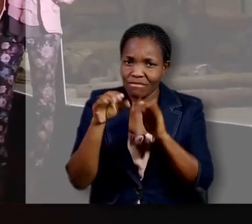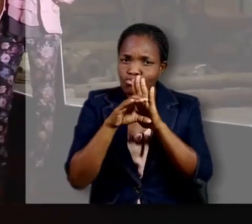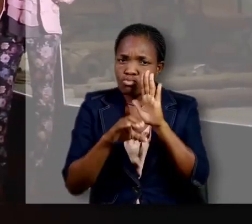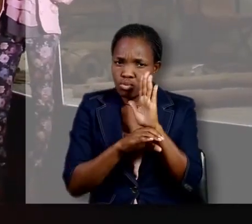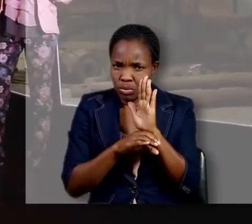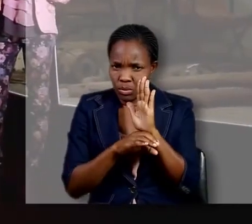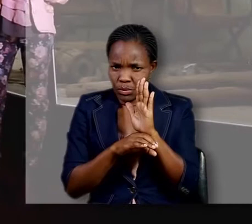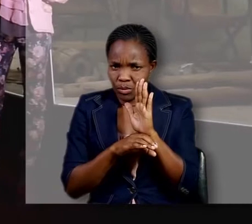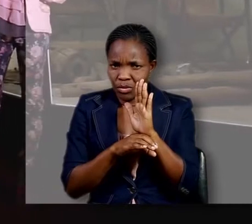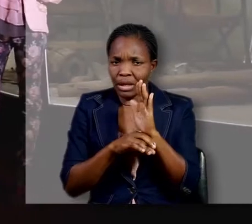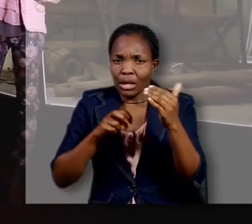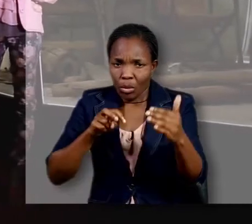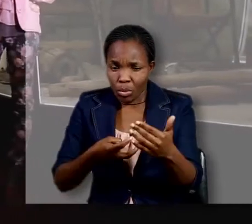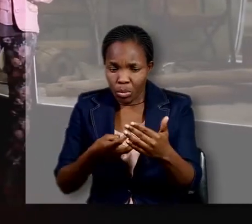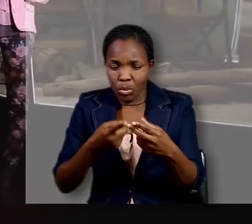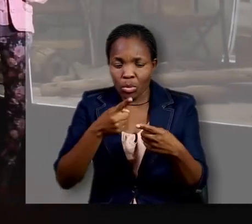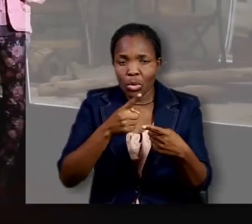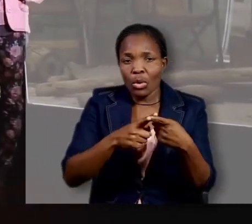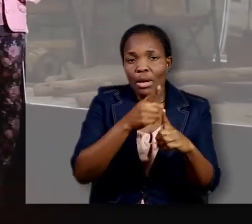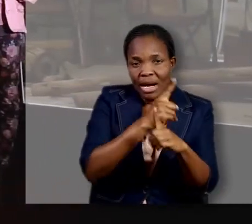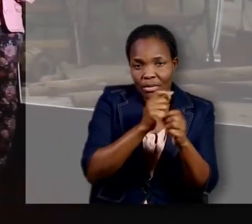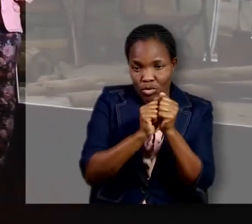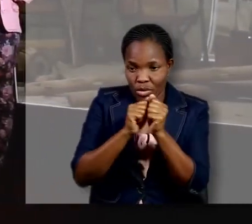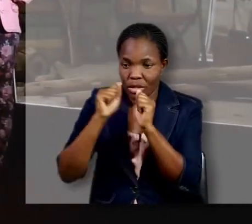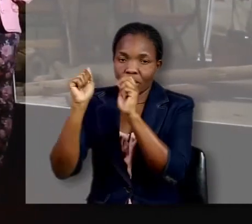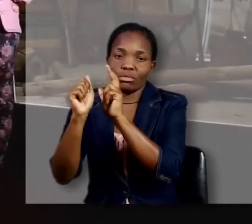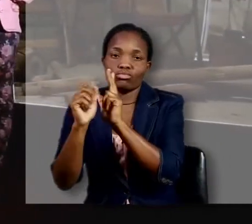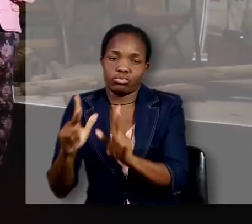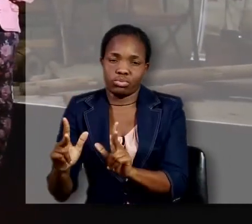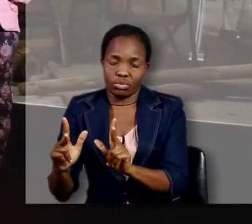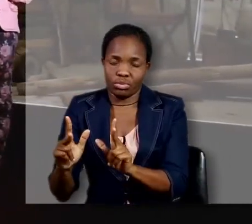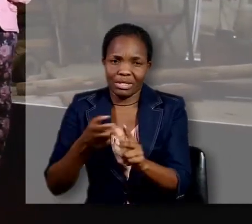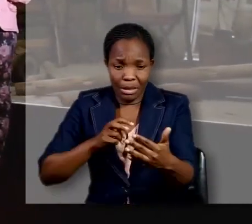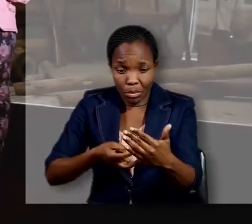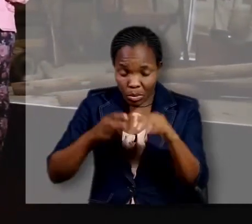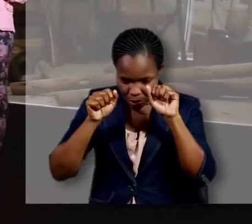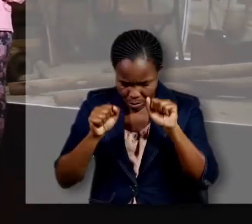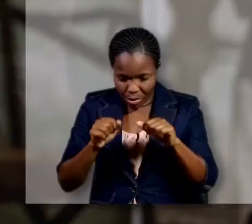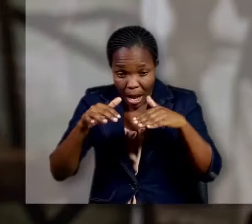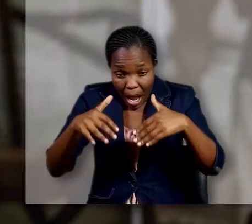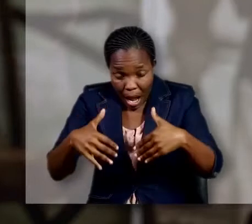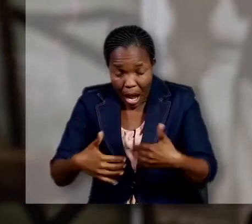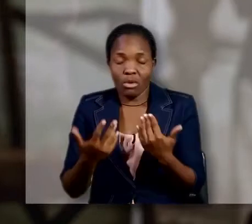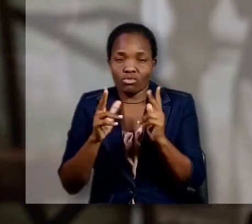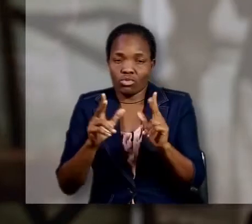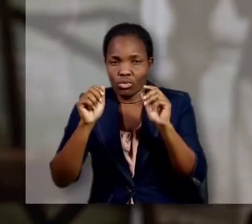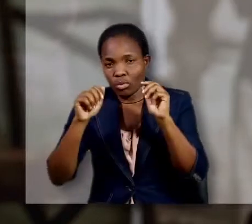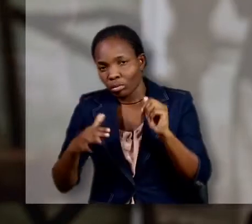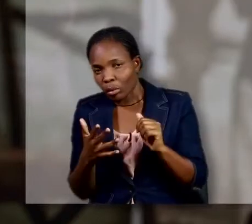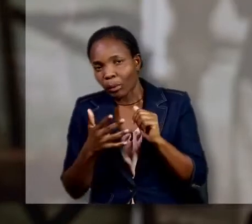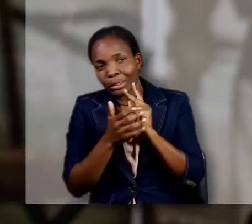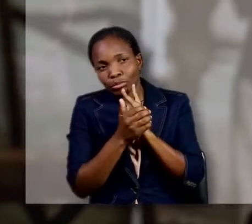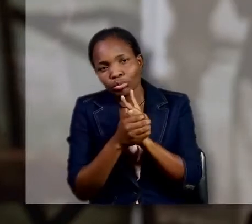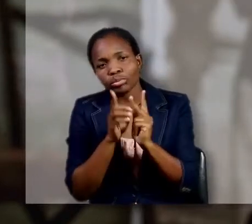contract agreeing to rule the way the people want them to, for and on behalf of the majority. But then there are